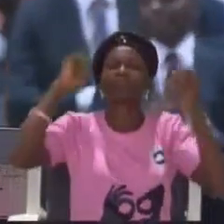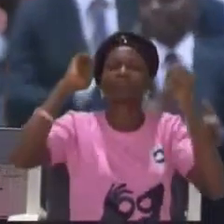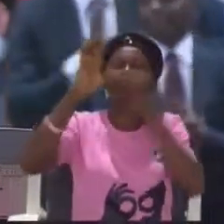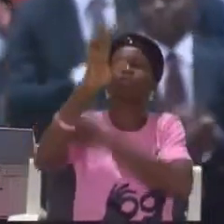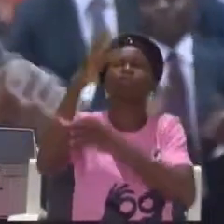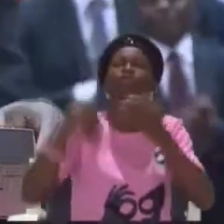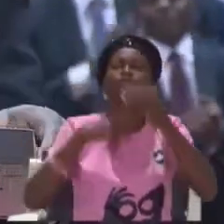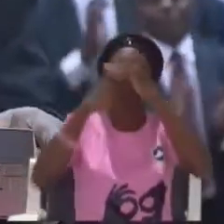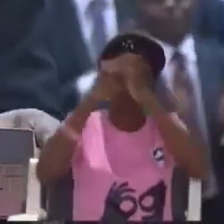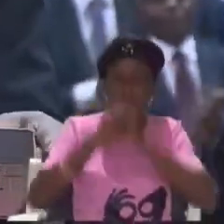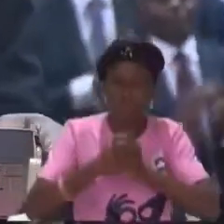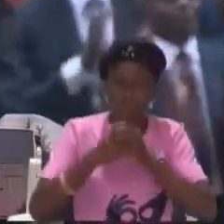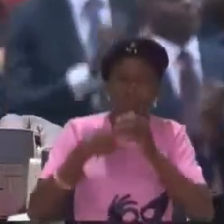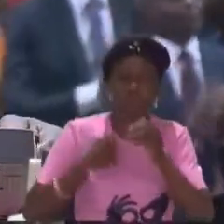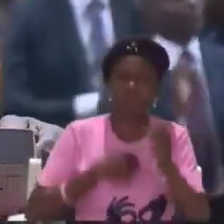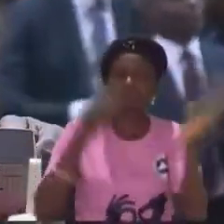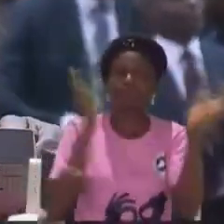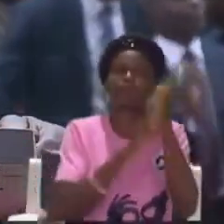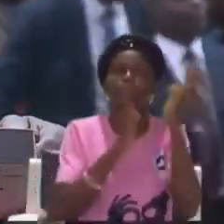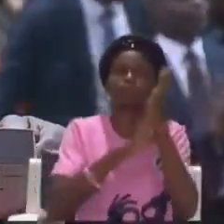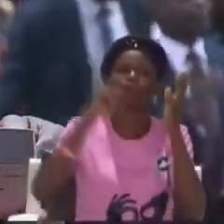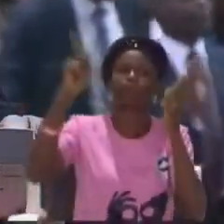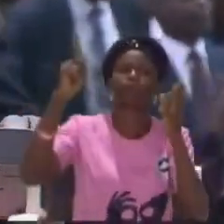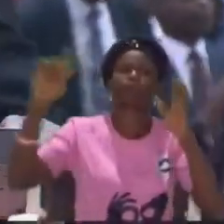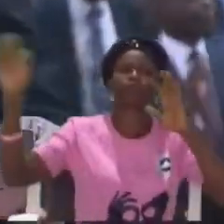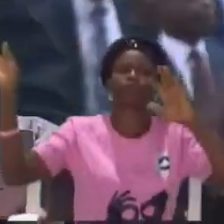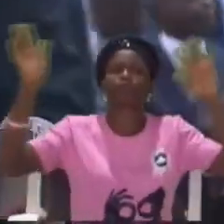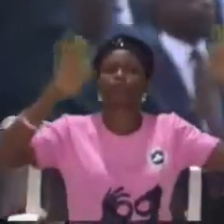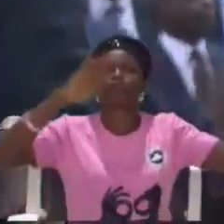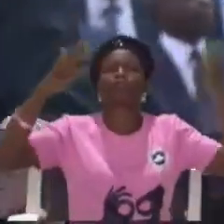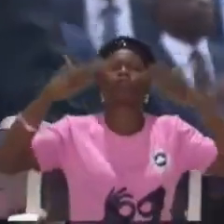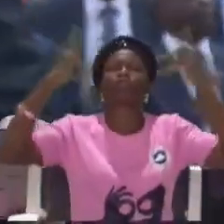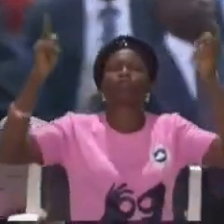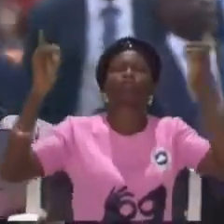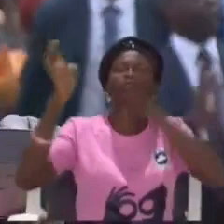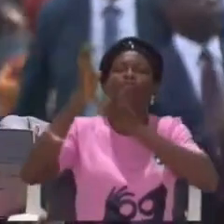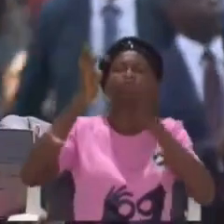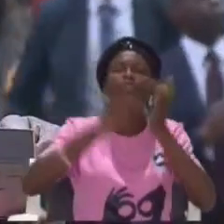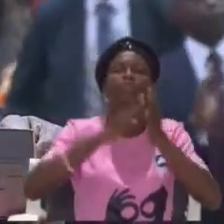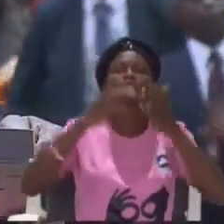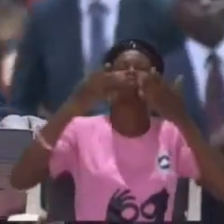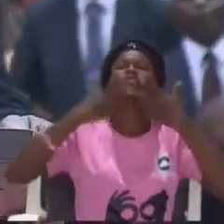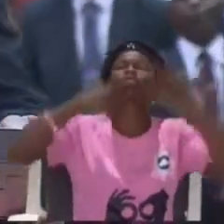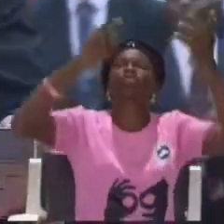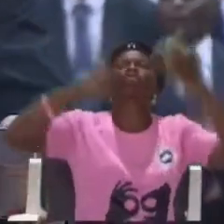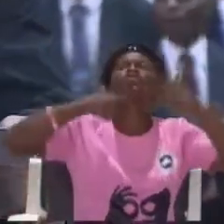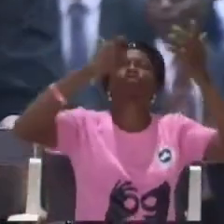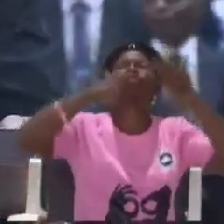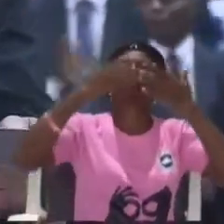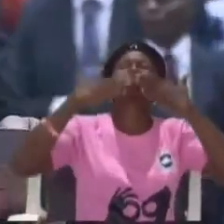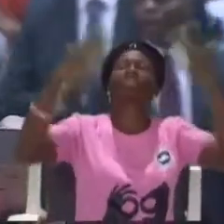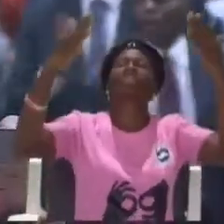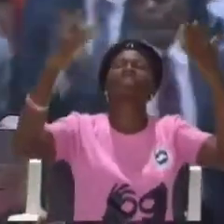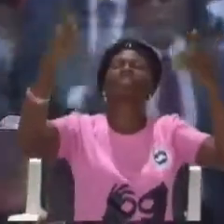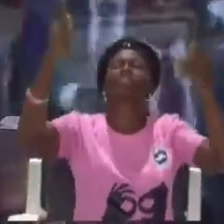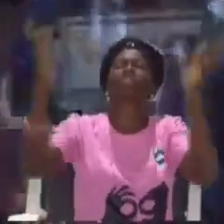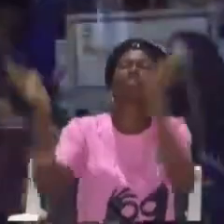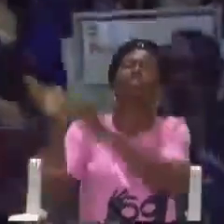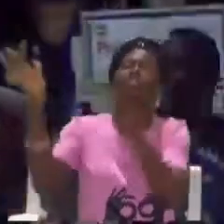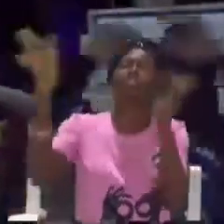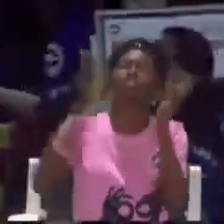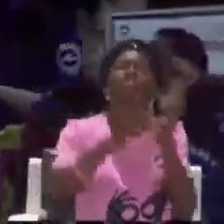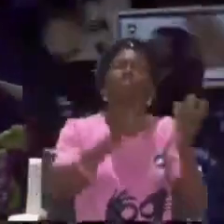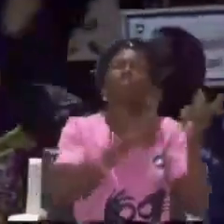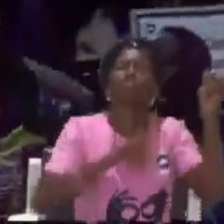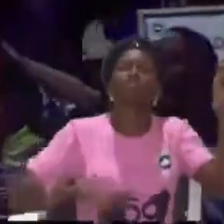you. Jehovah, we honor you. Thank you Jesus. Shout it, thank you Jesus. Lord, we